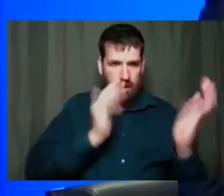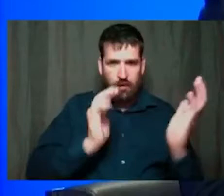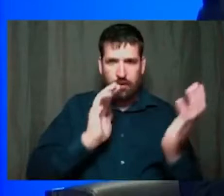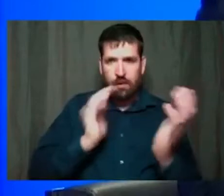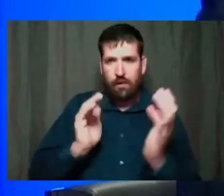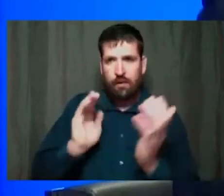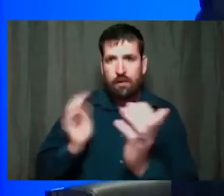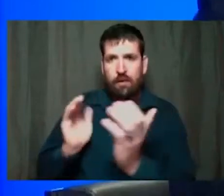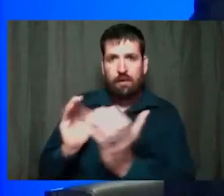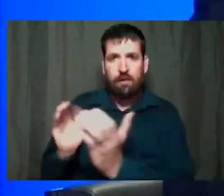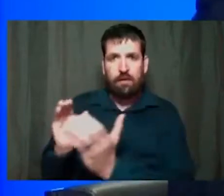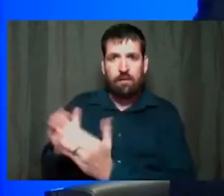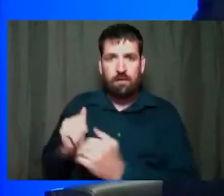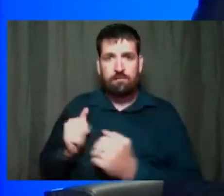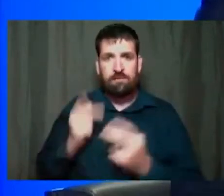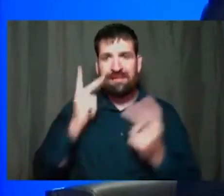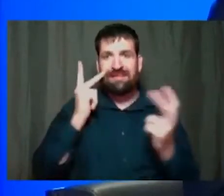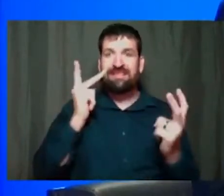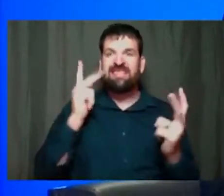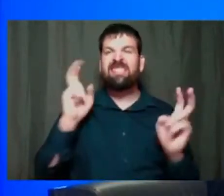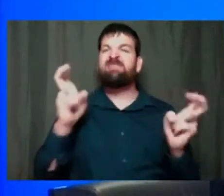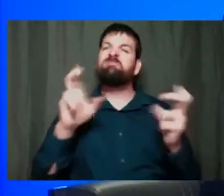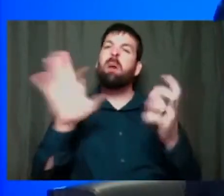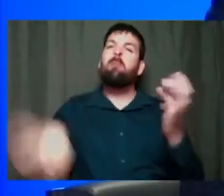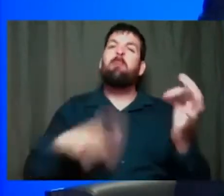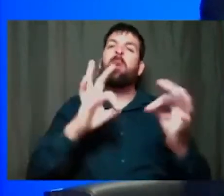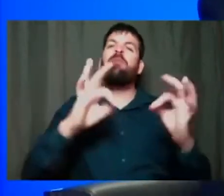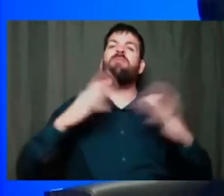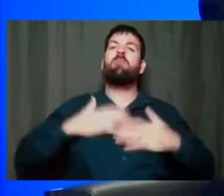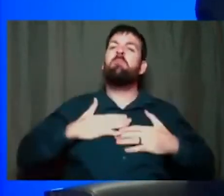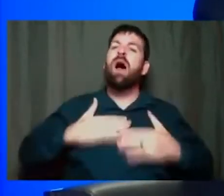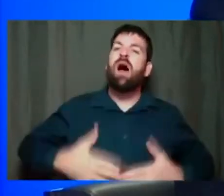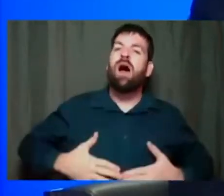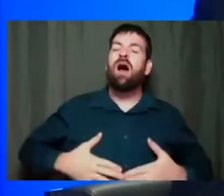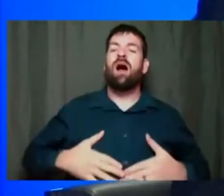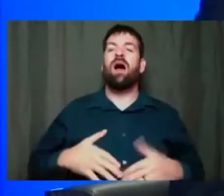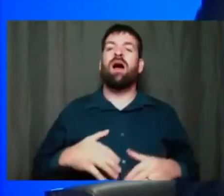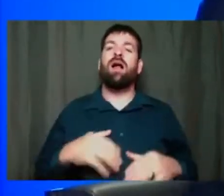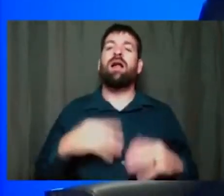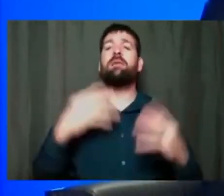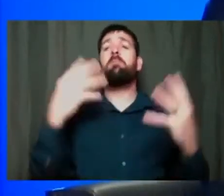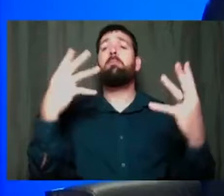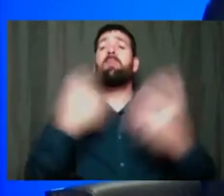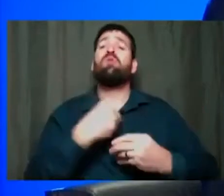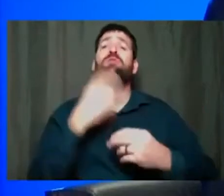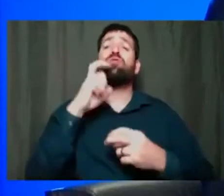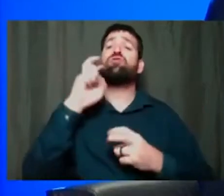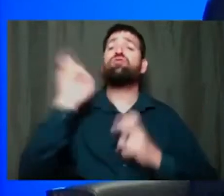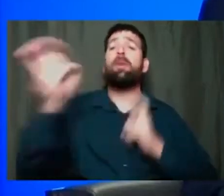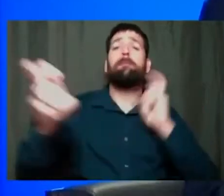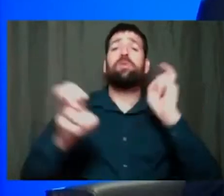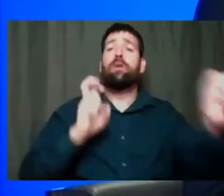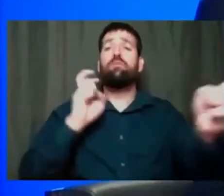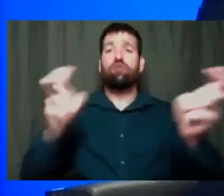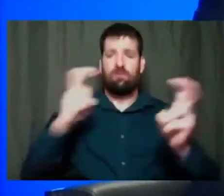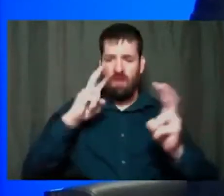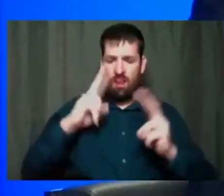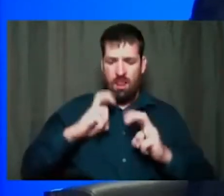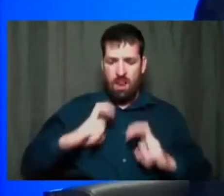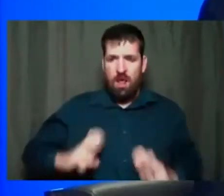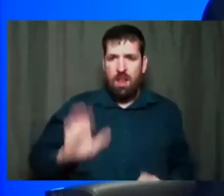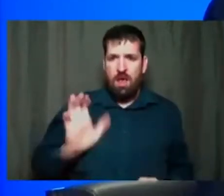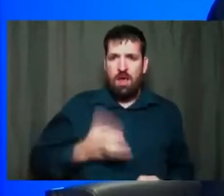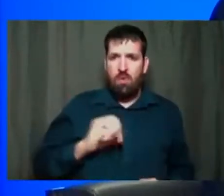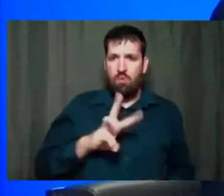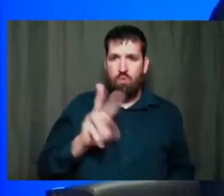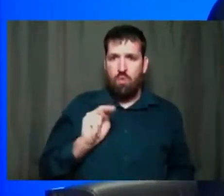these perfect bodied, like sun-kissed, taking trips everywhere, and then we look at our life, like Wah,